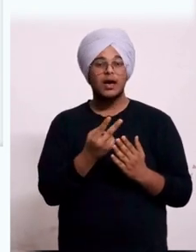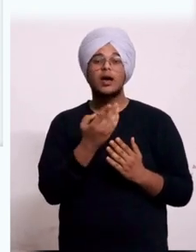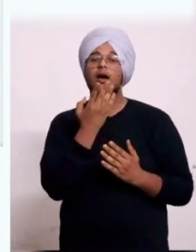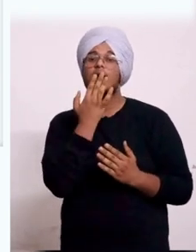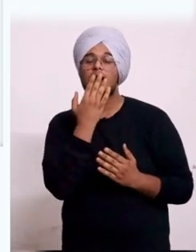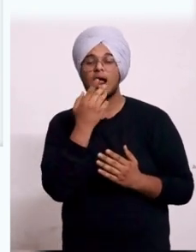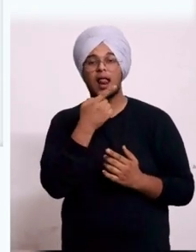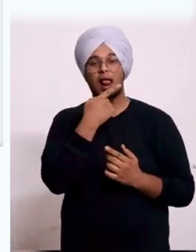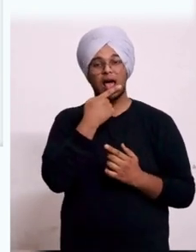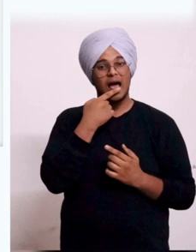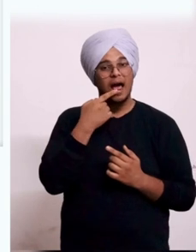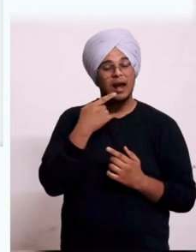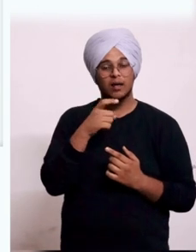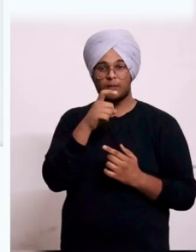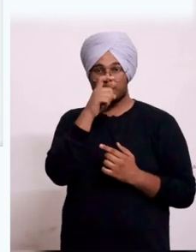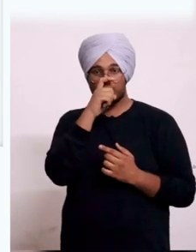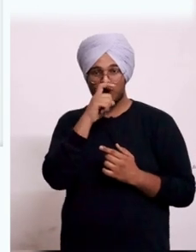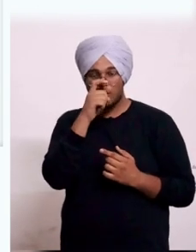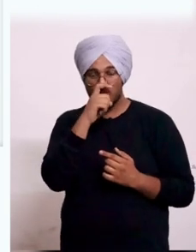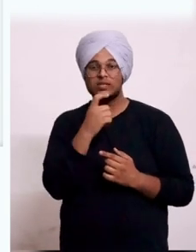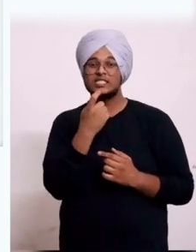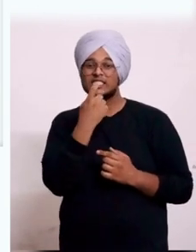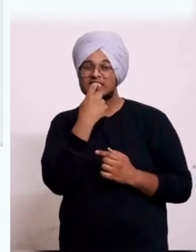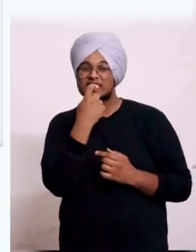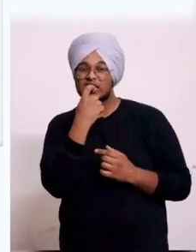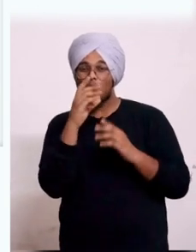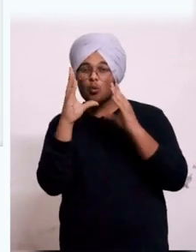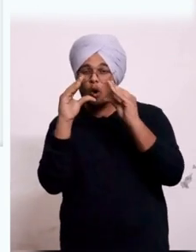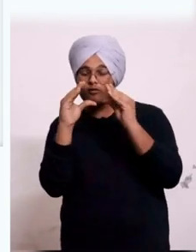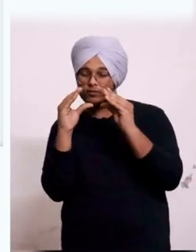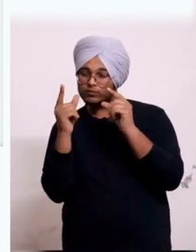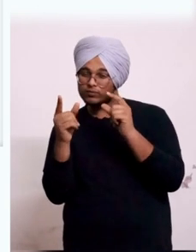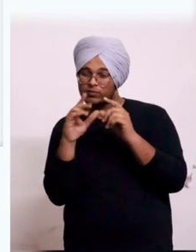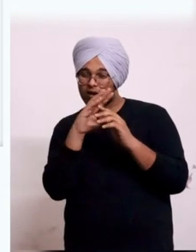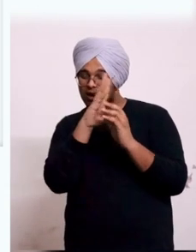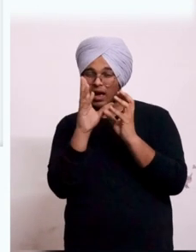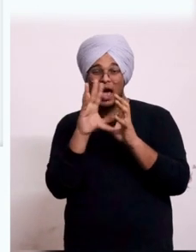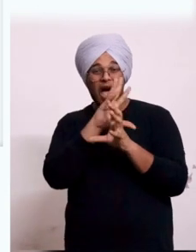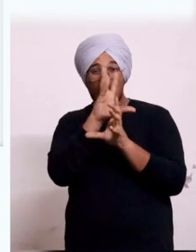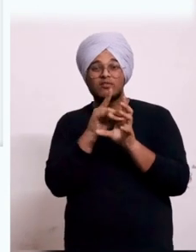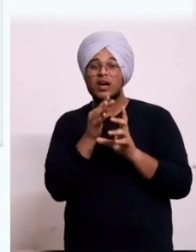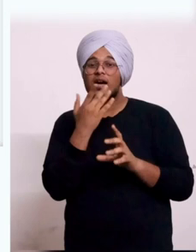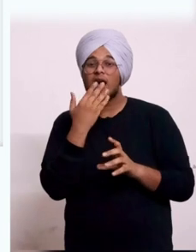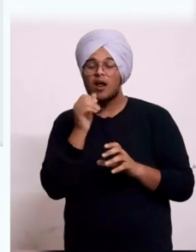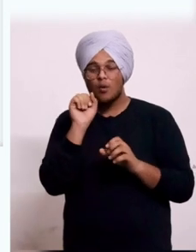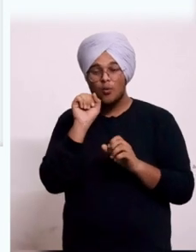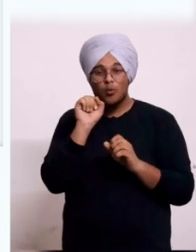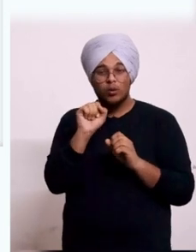ovular boteh on an off-white ground. Each boteh